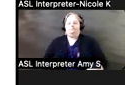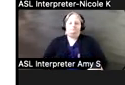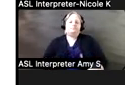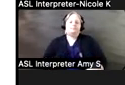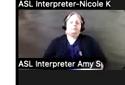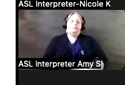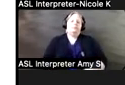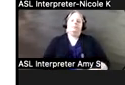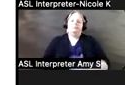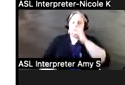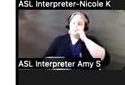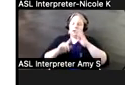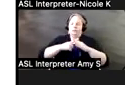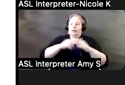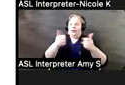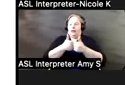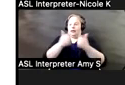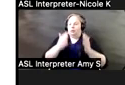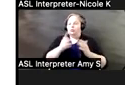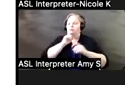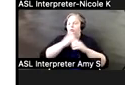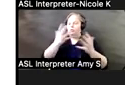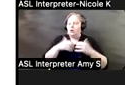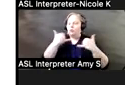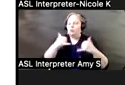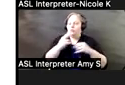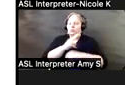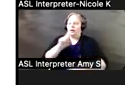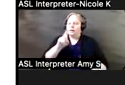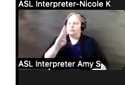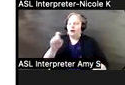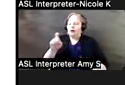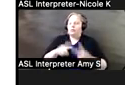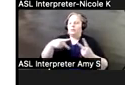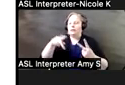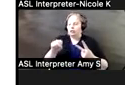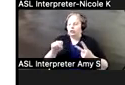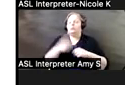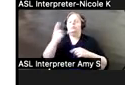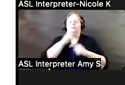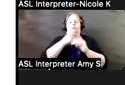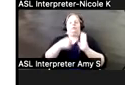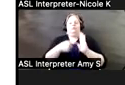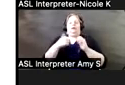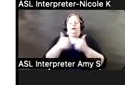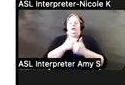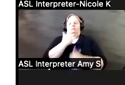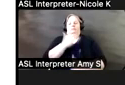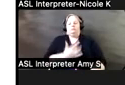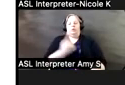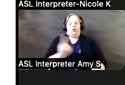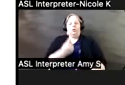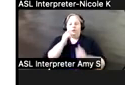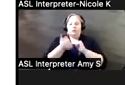Overall, for just beginner gamers, especially for someone who wants to play on Xbox or PlayStation, one game type of game I always look at is racing